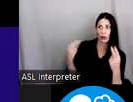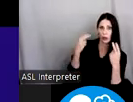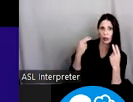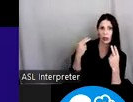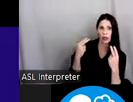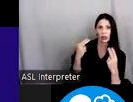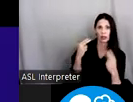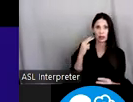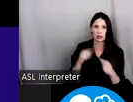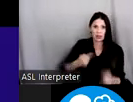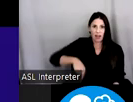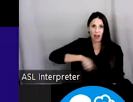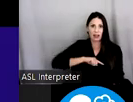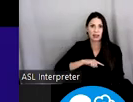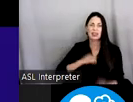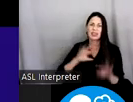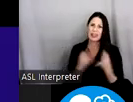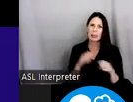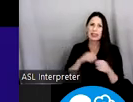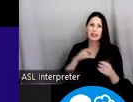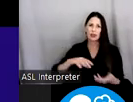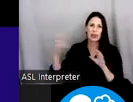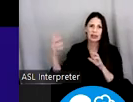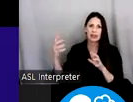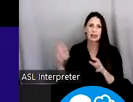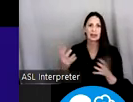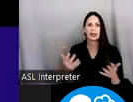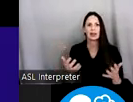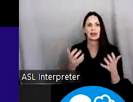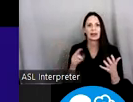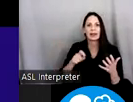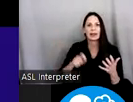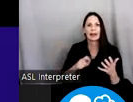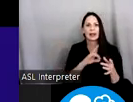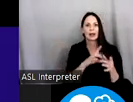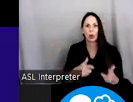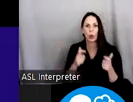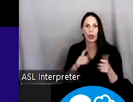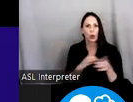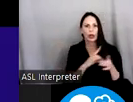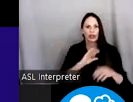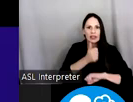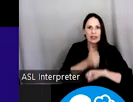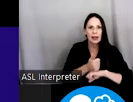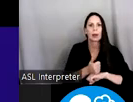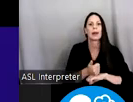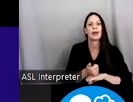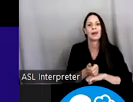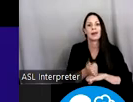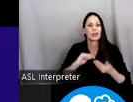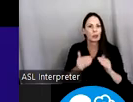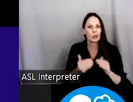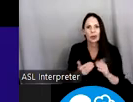have care coordination set up. There's community behavioral health centers who know their business model is changing